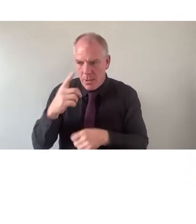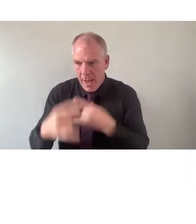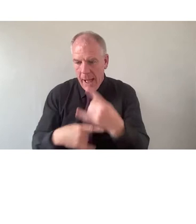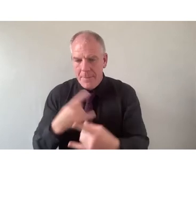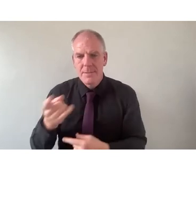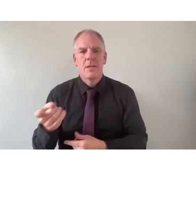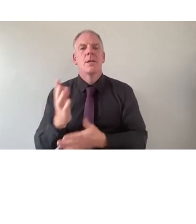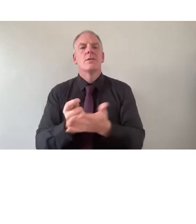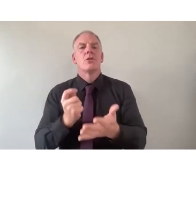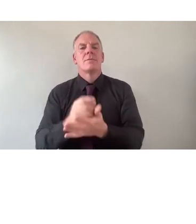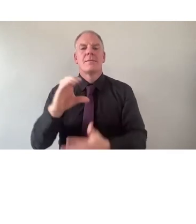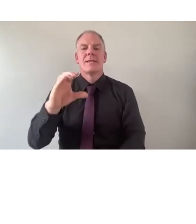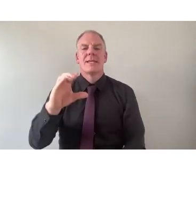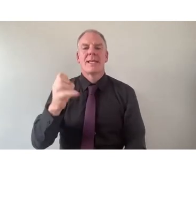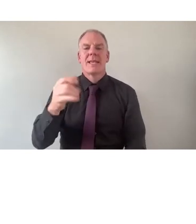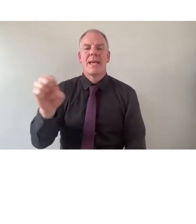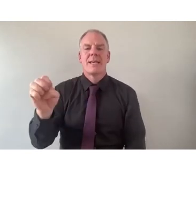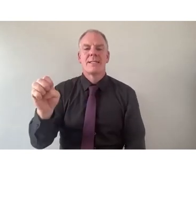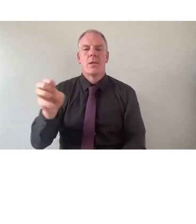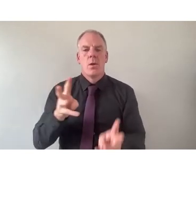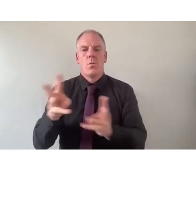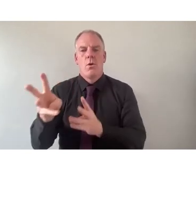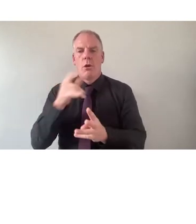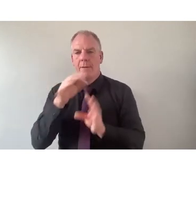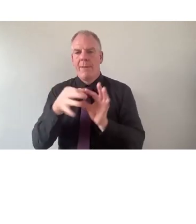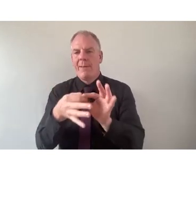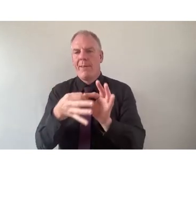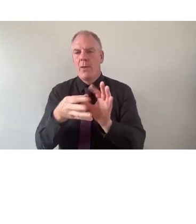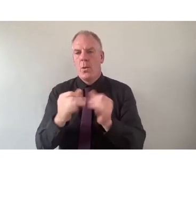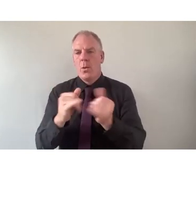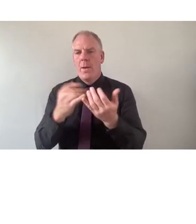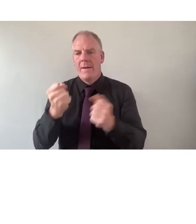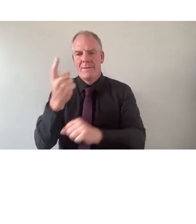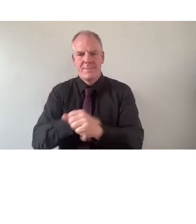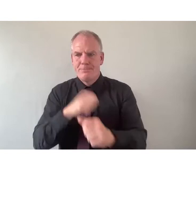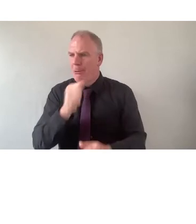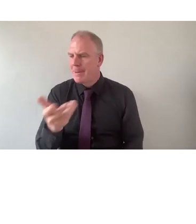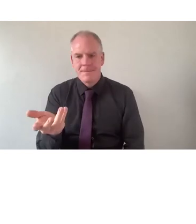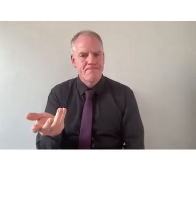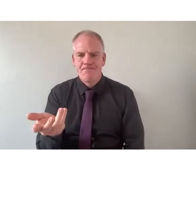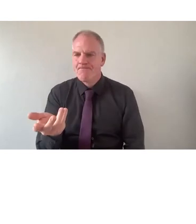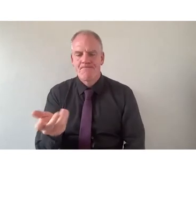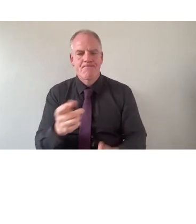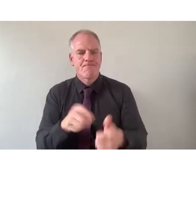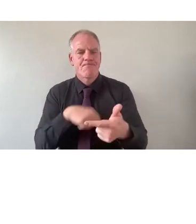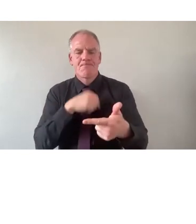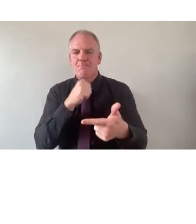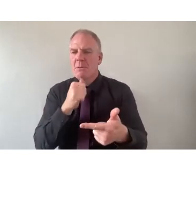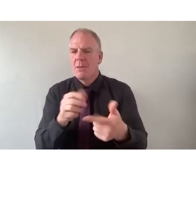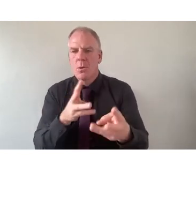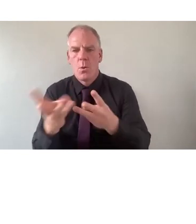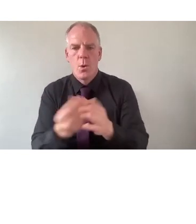sometimes caseworkers don't really engage really with persons with disabilities. They don't really engage with the